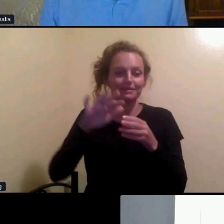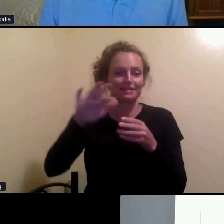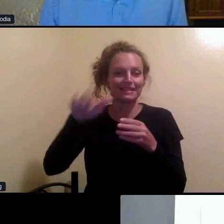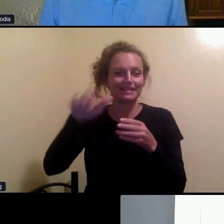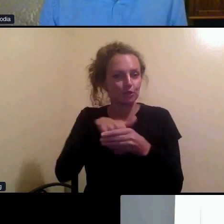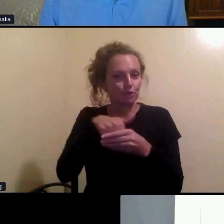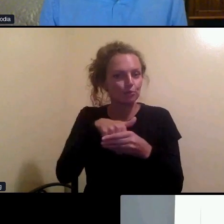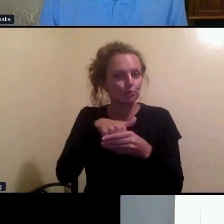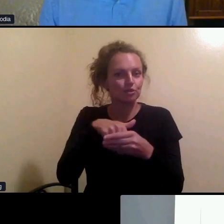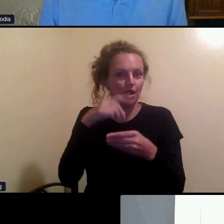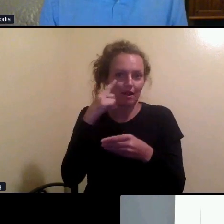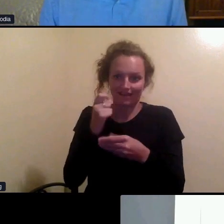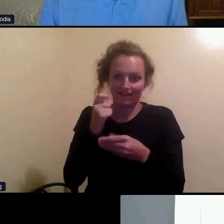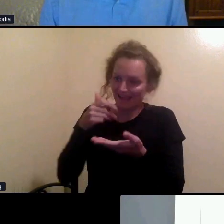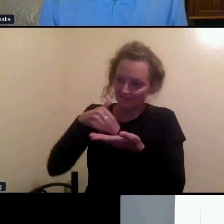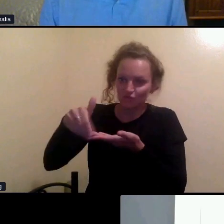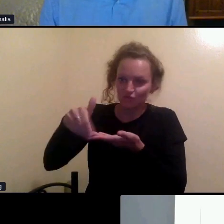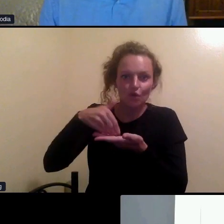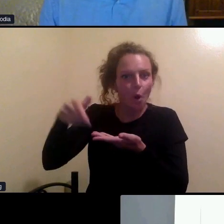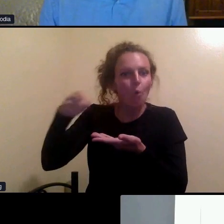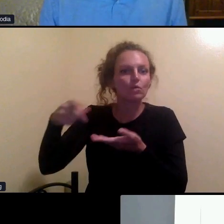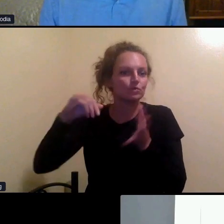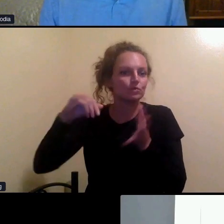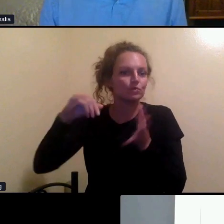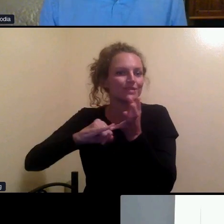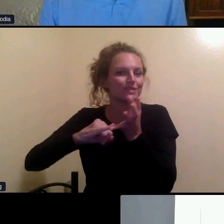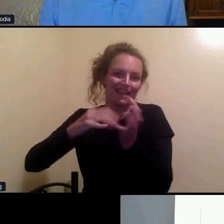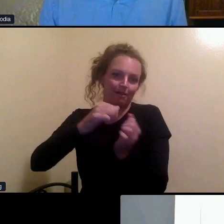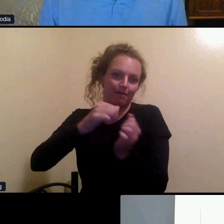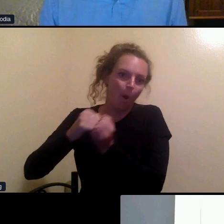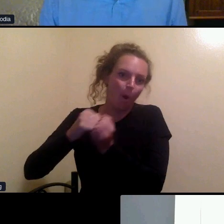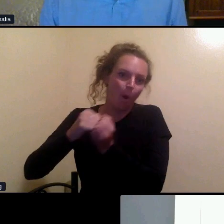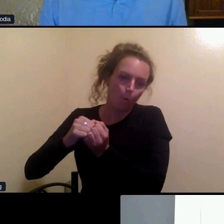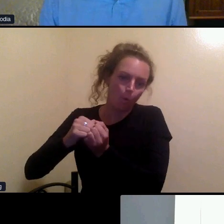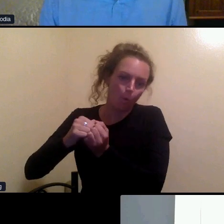to stakeholders, how we can show the value in that?